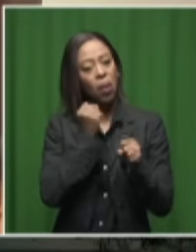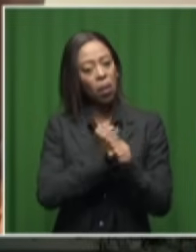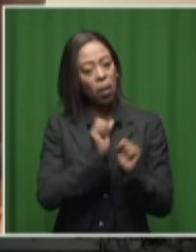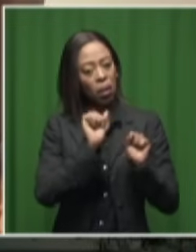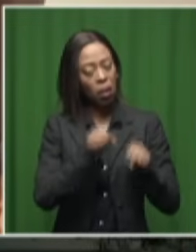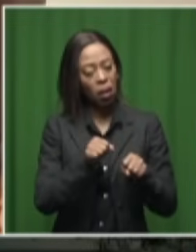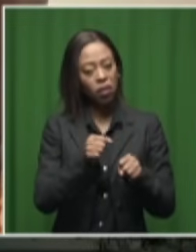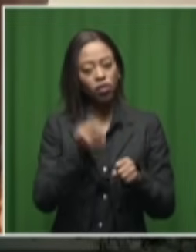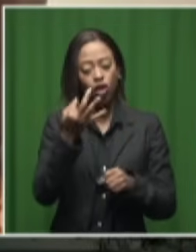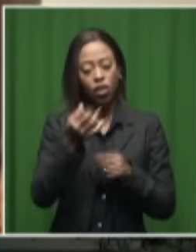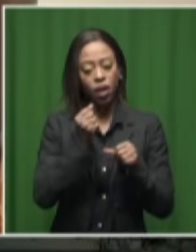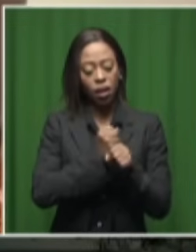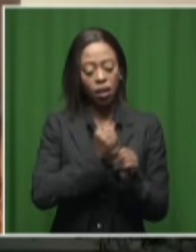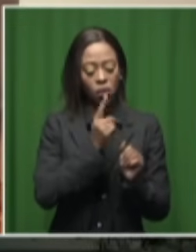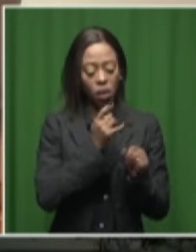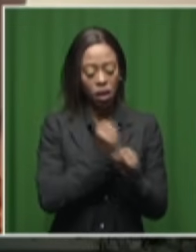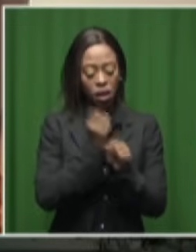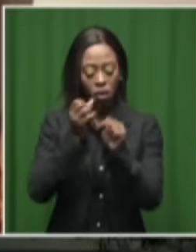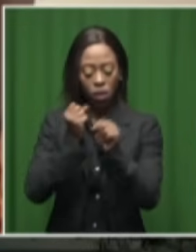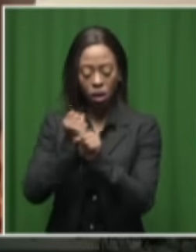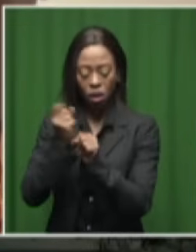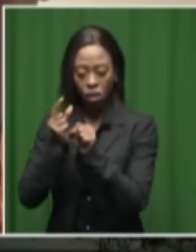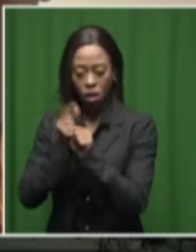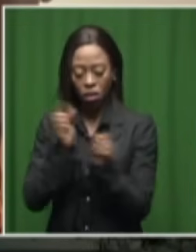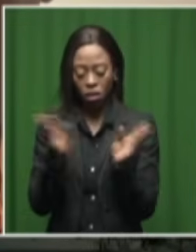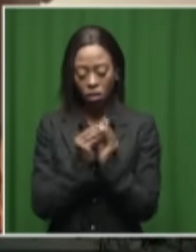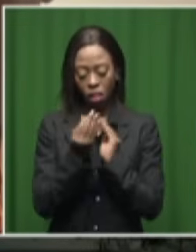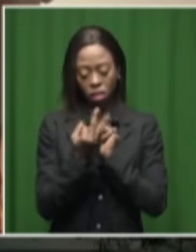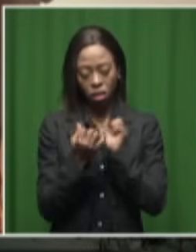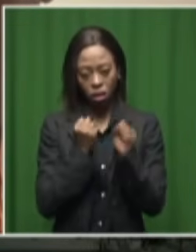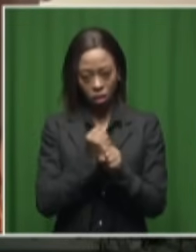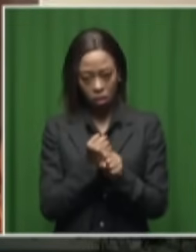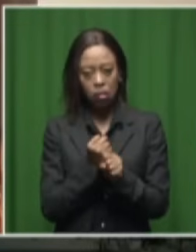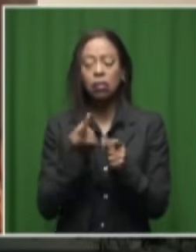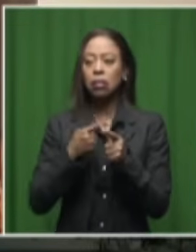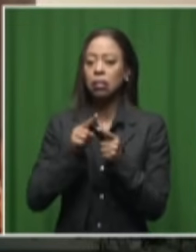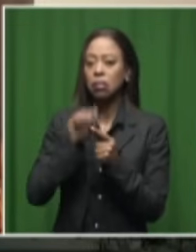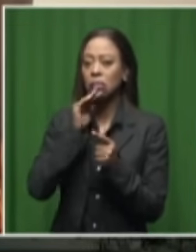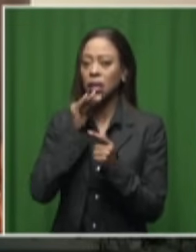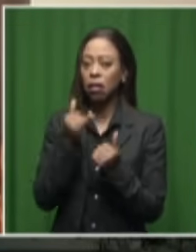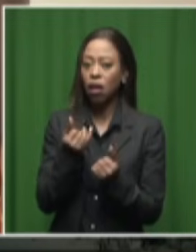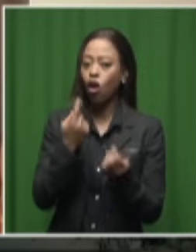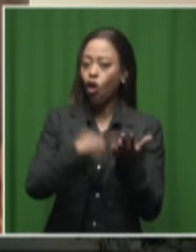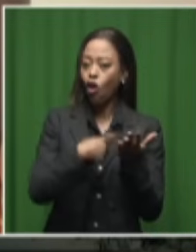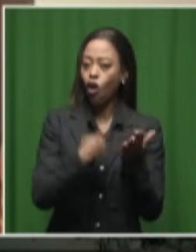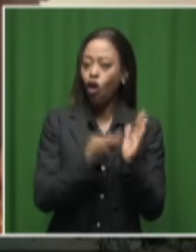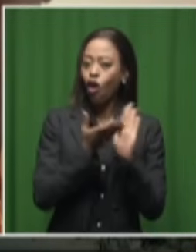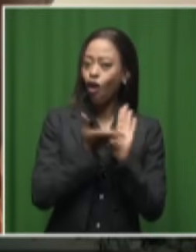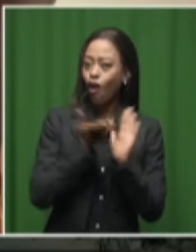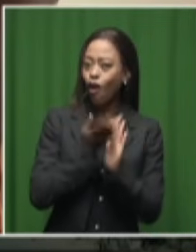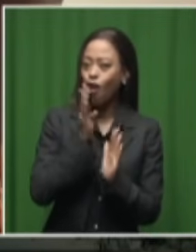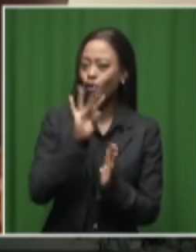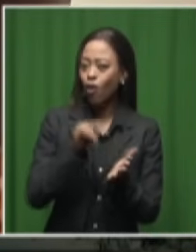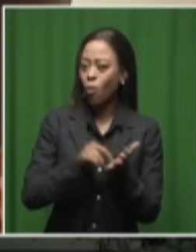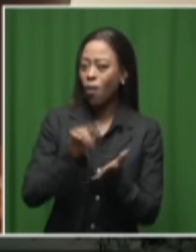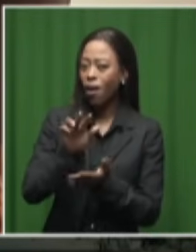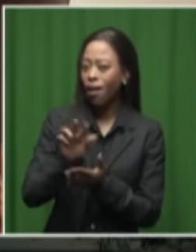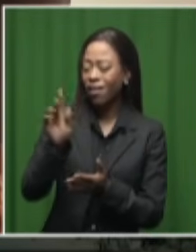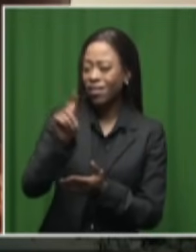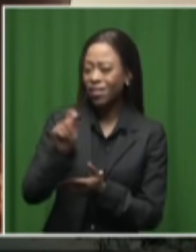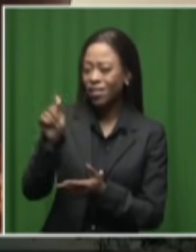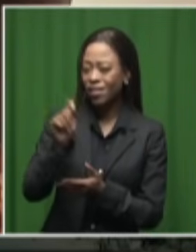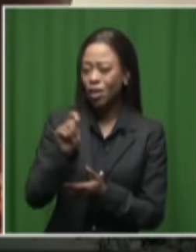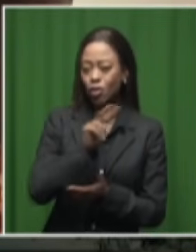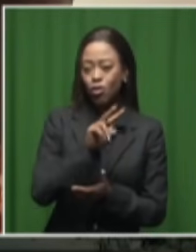year over the medium term. And as a result of that, gross debt will then rise to 4.8 trillion in